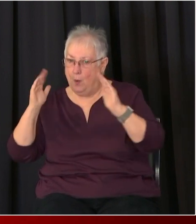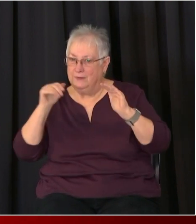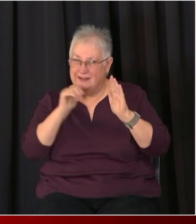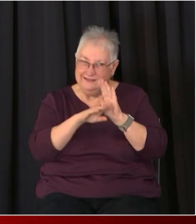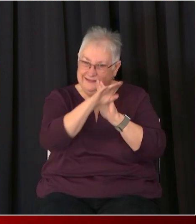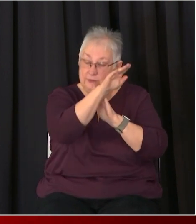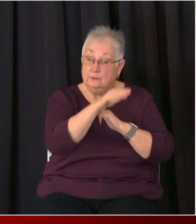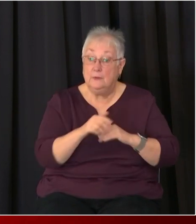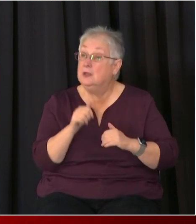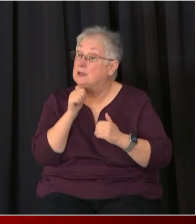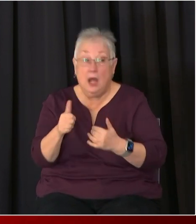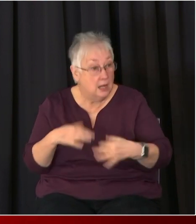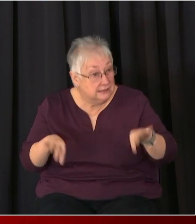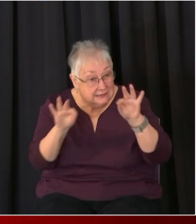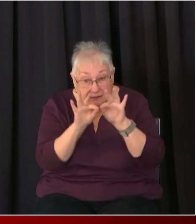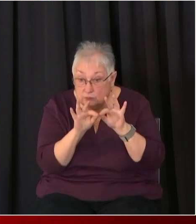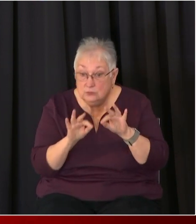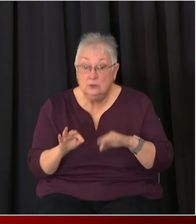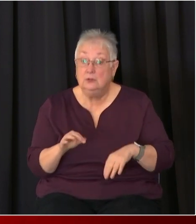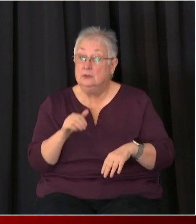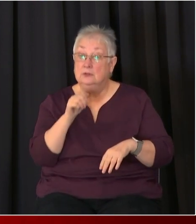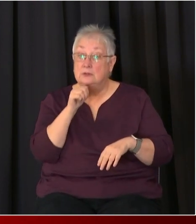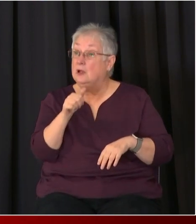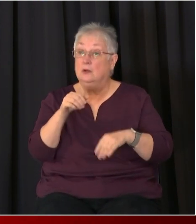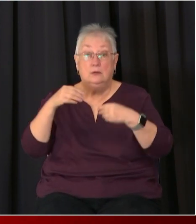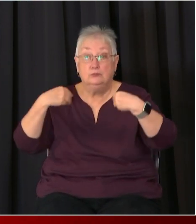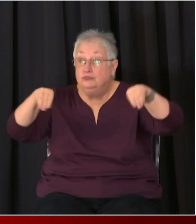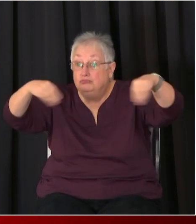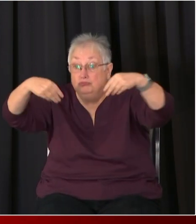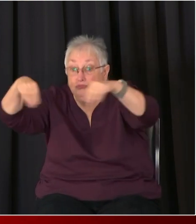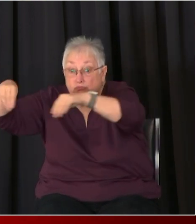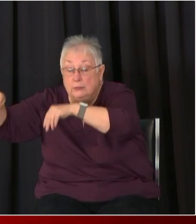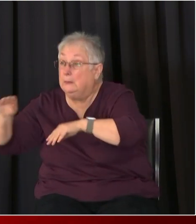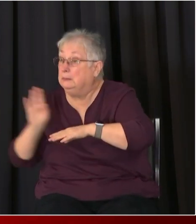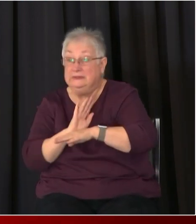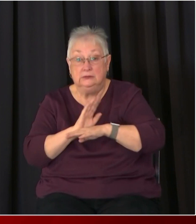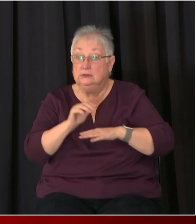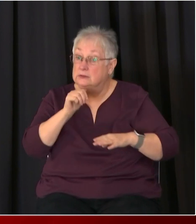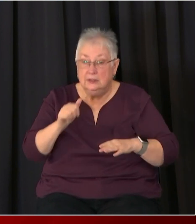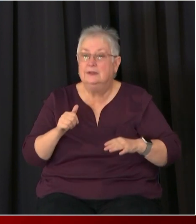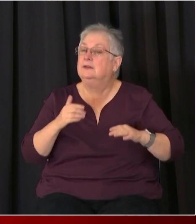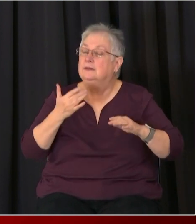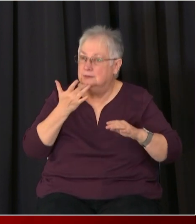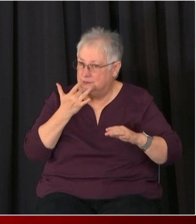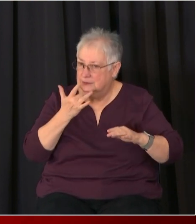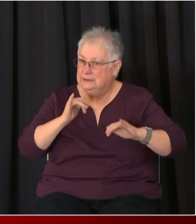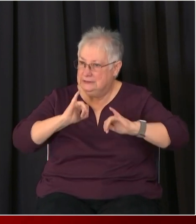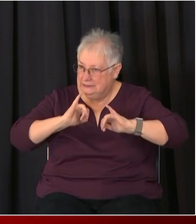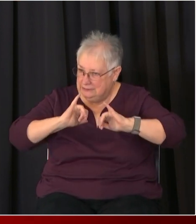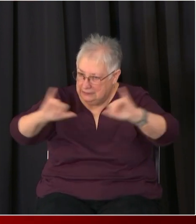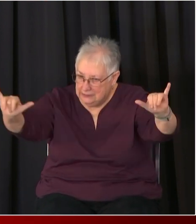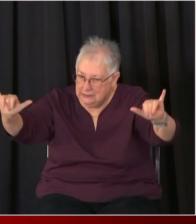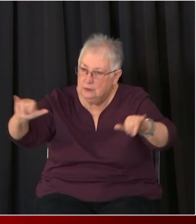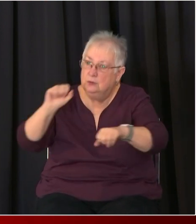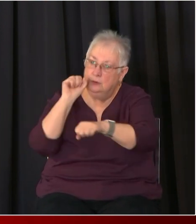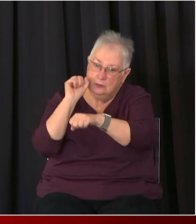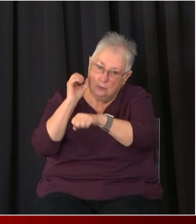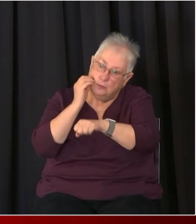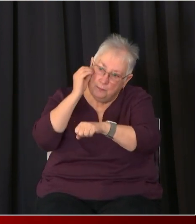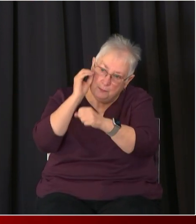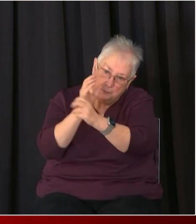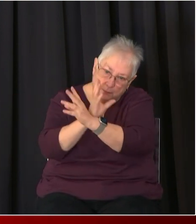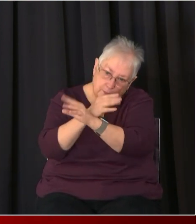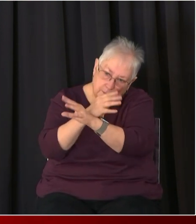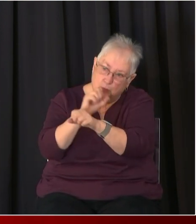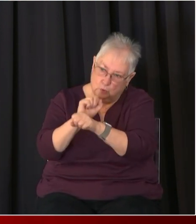have employees telework. So non-essential, non-retail businesses are encouraged to have